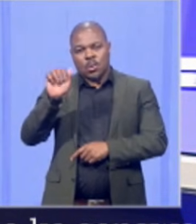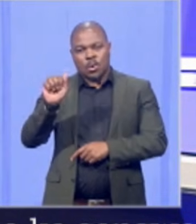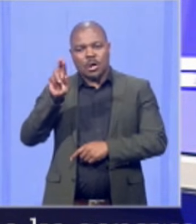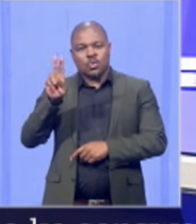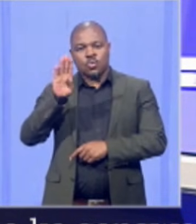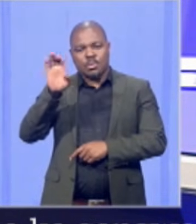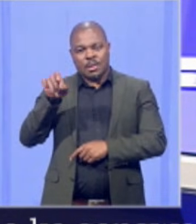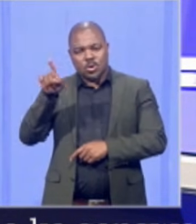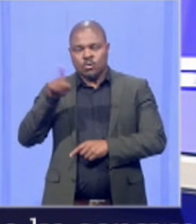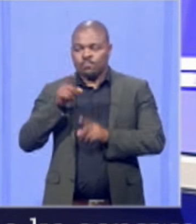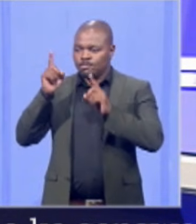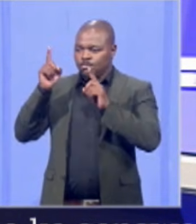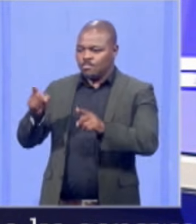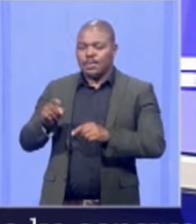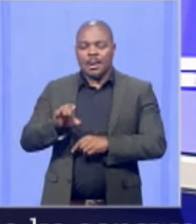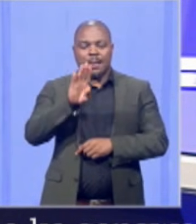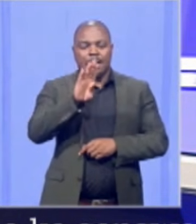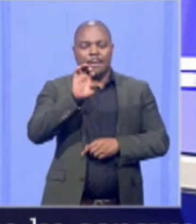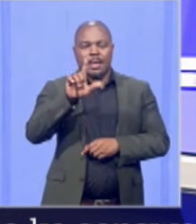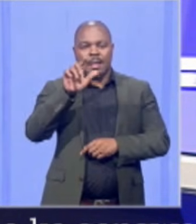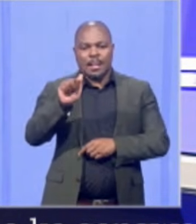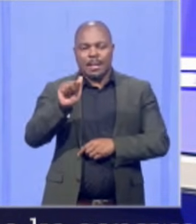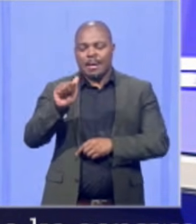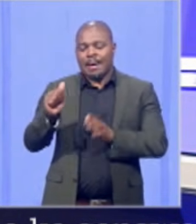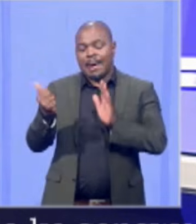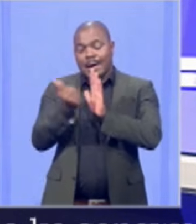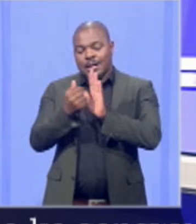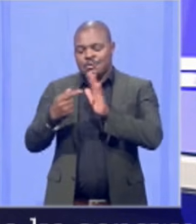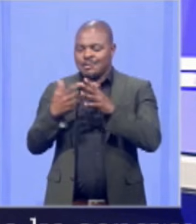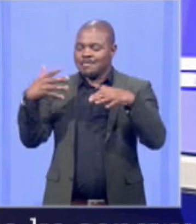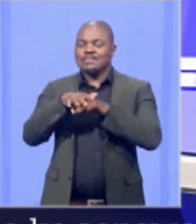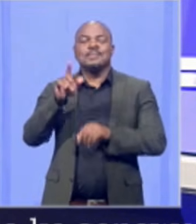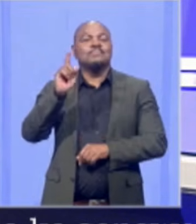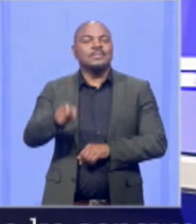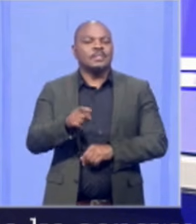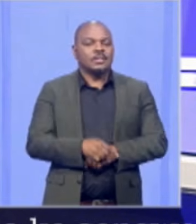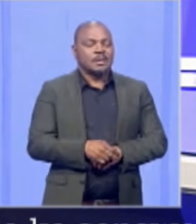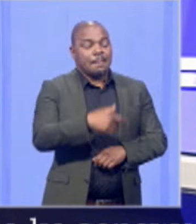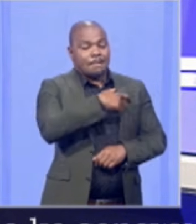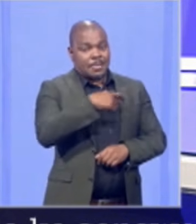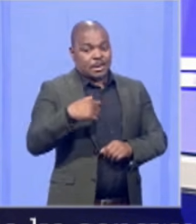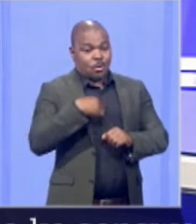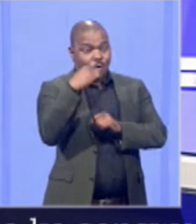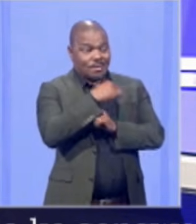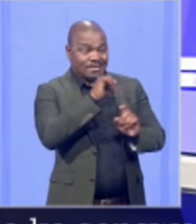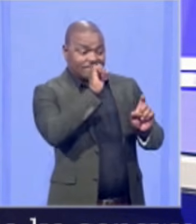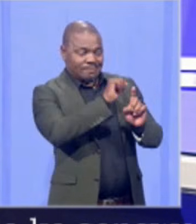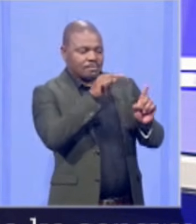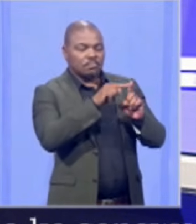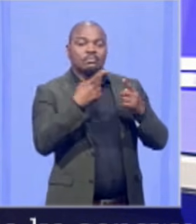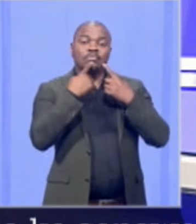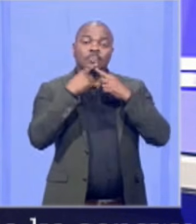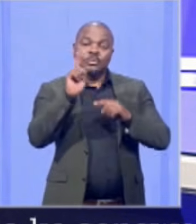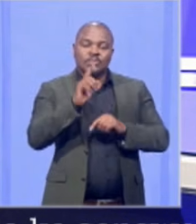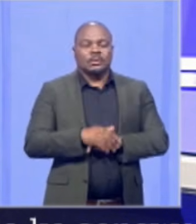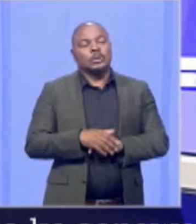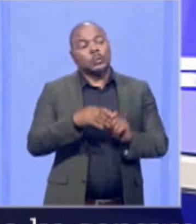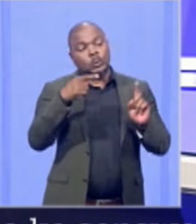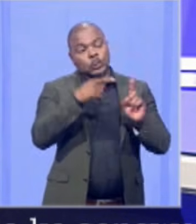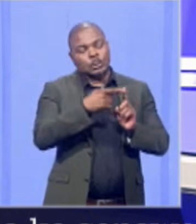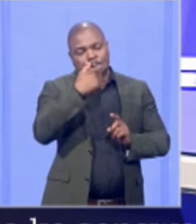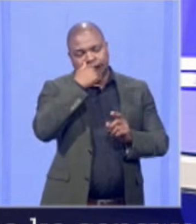Laws Amendment o itsegeng ka Bella Act. Pegelo e golotsweng ke kantoro ya mopresidente e kaile gore Ramaphosa o